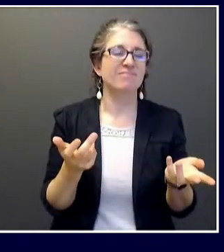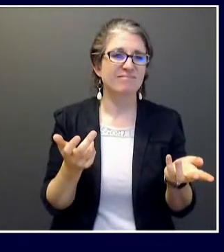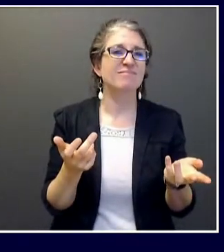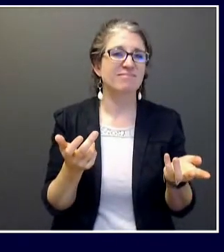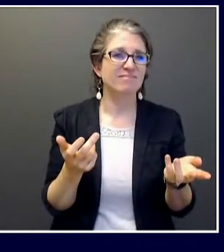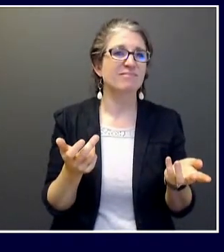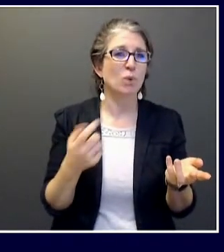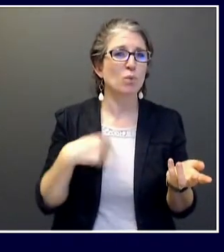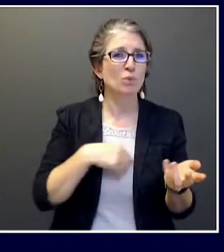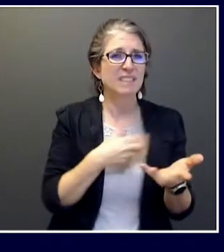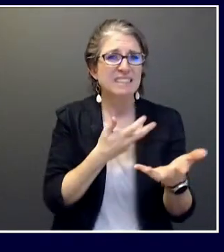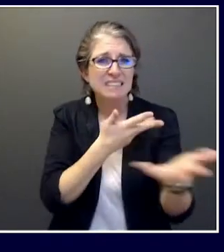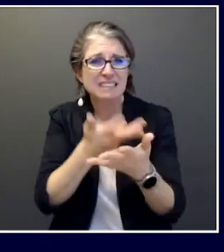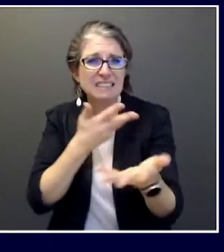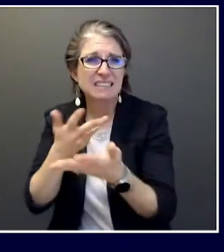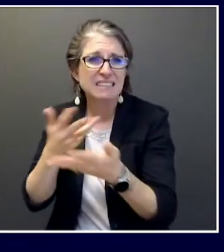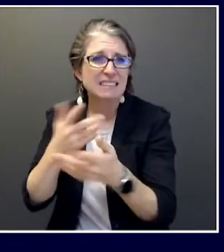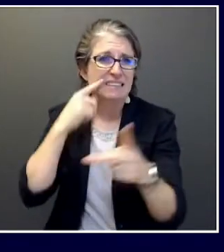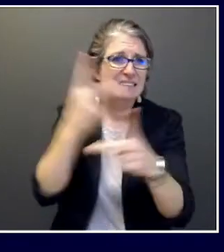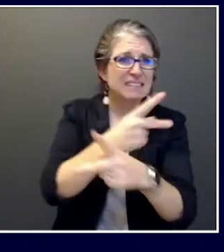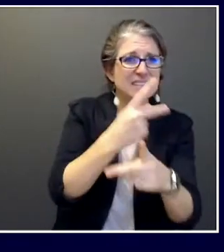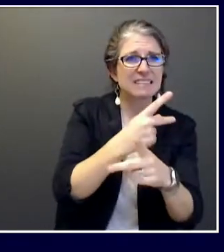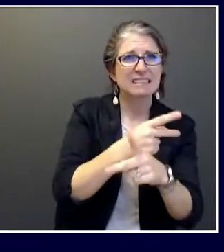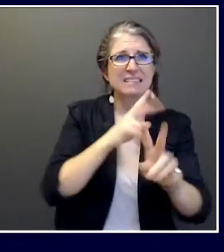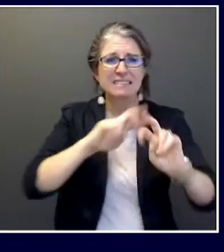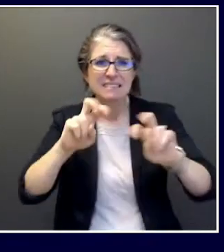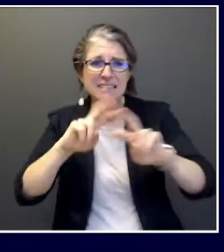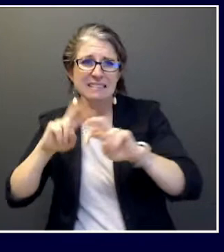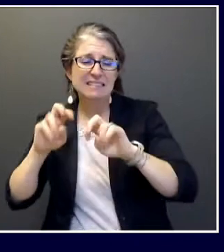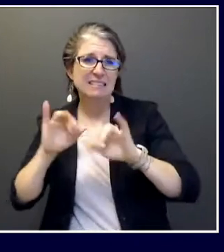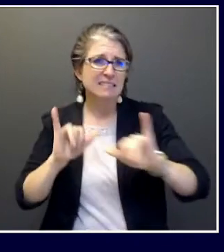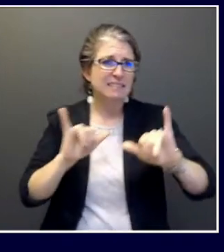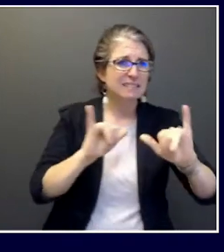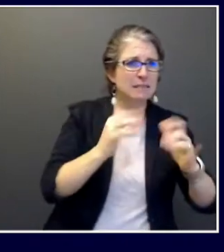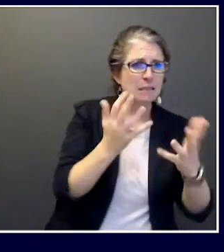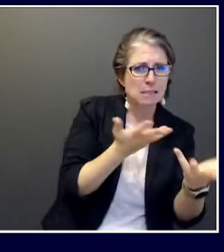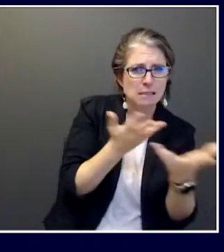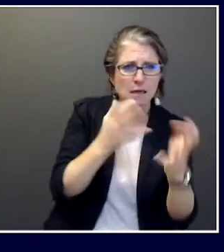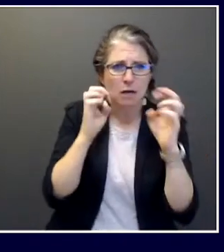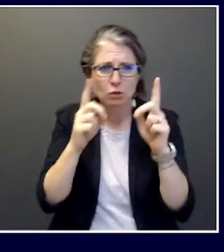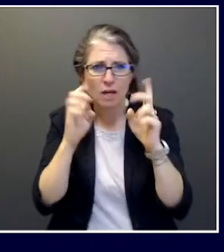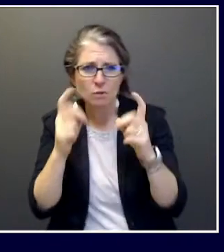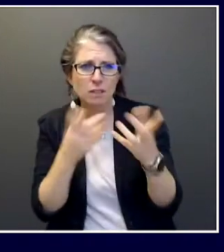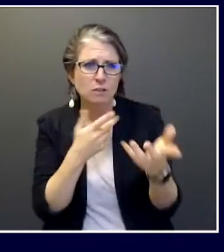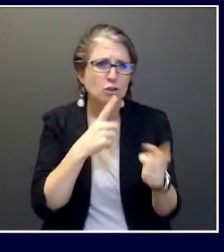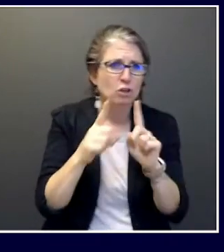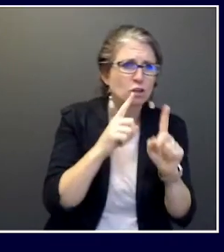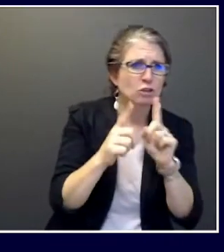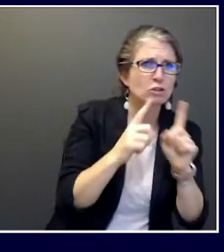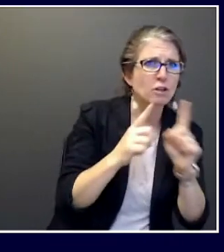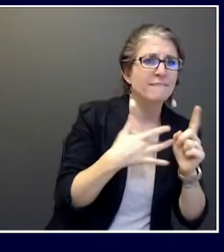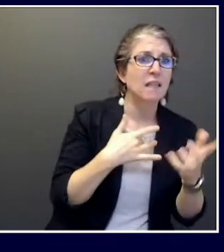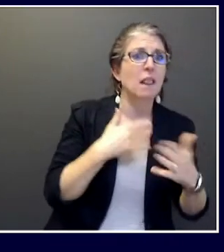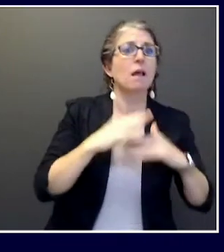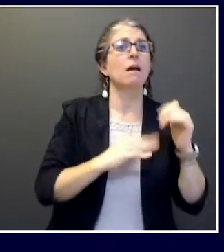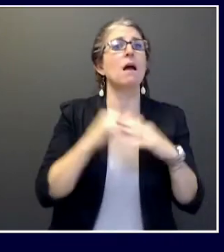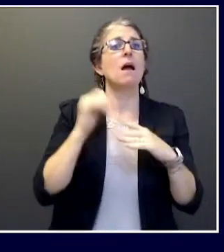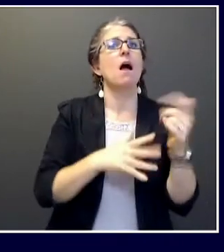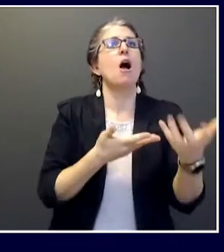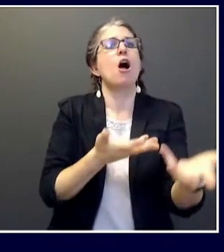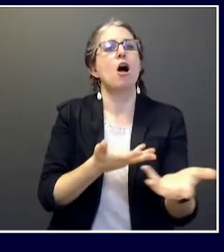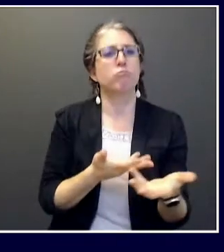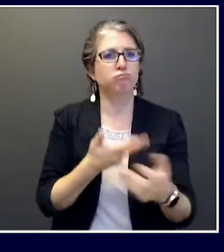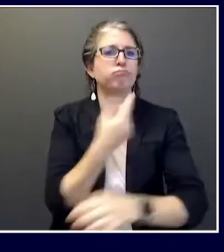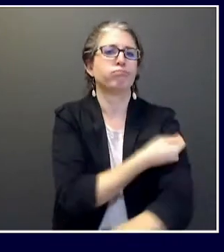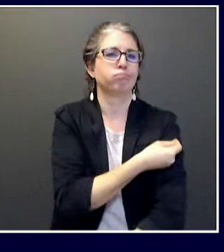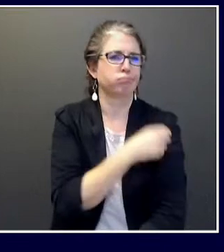go along. I think we can do it because we've demonstrated in Maine that when we speak to folks, talk to them about what's going on, we can build